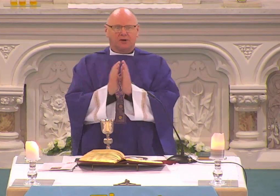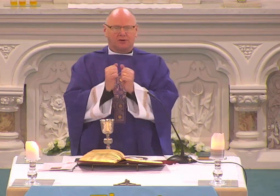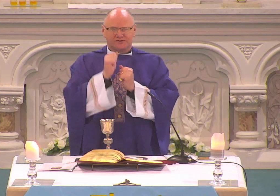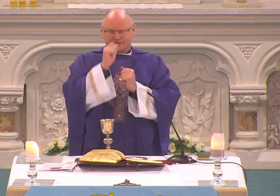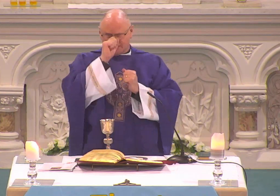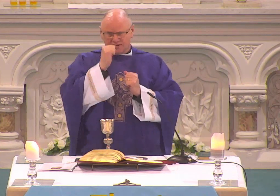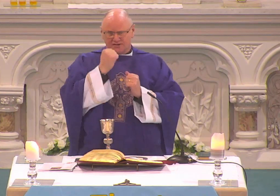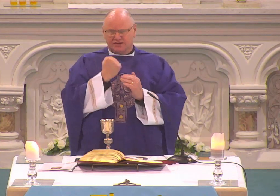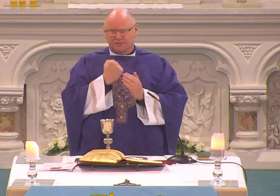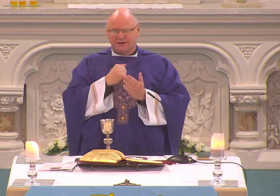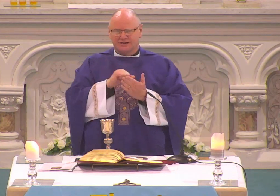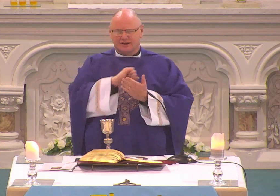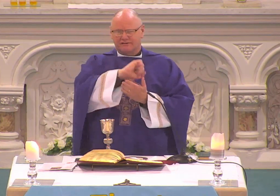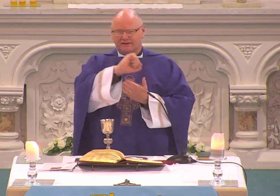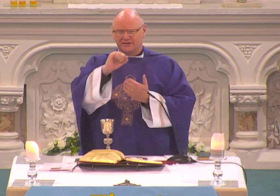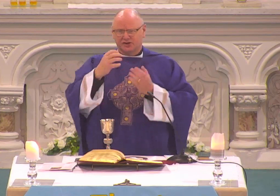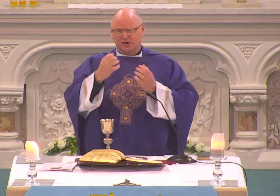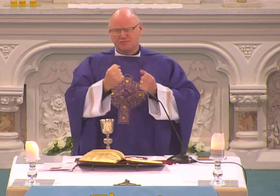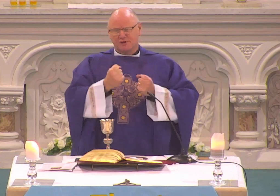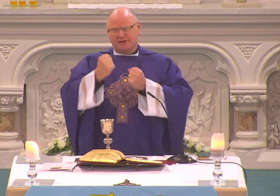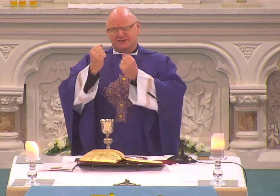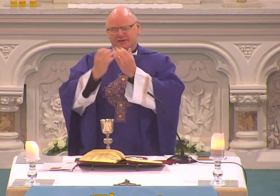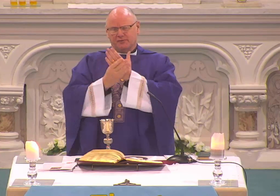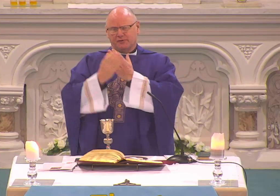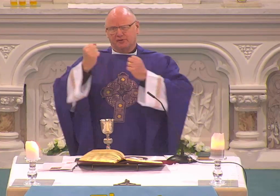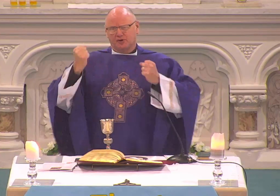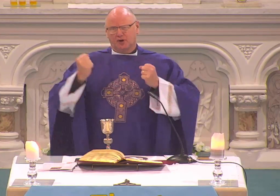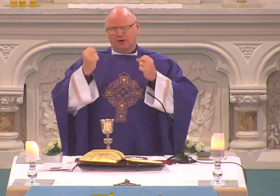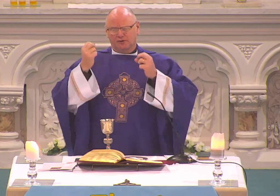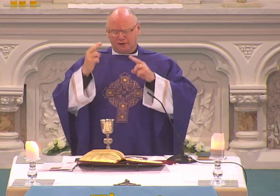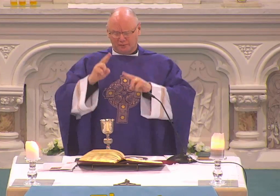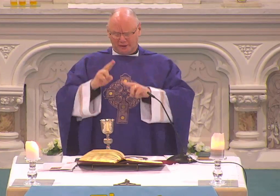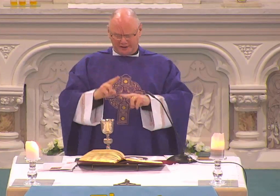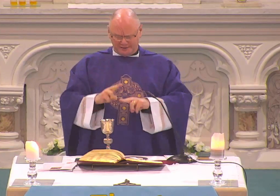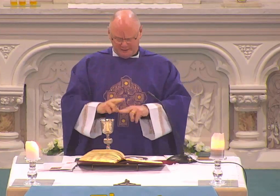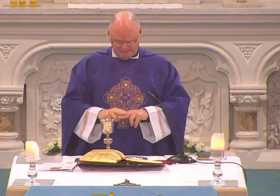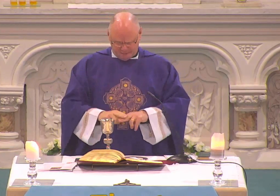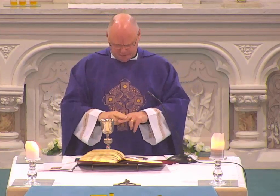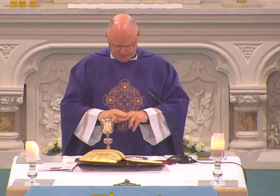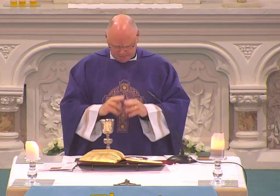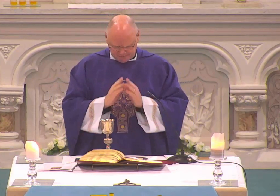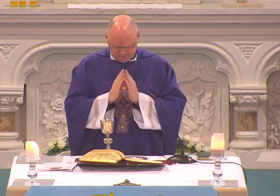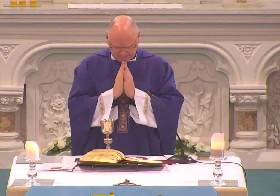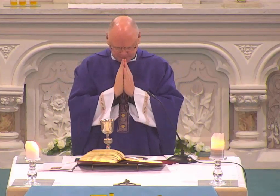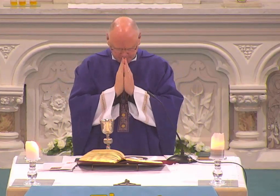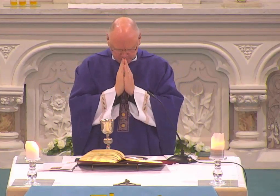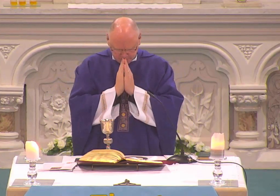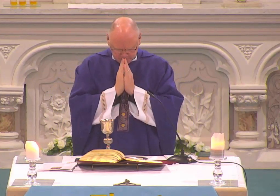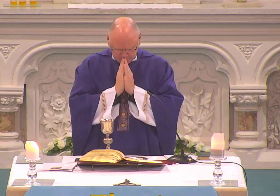Pray, brothers and sisters, that my sacrifice and yours may be acceptable to God, the Almighty Father.